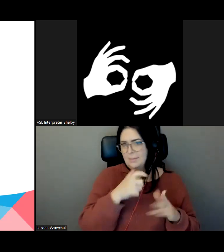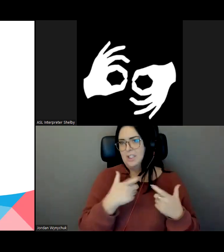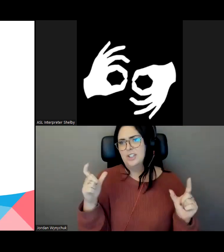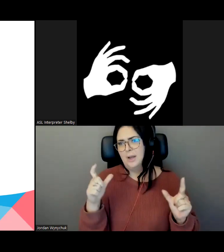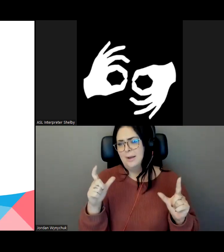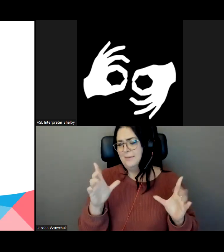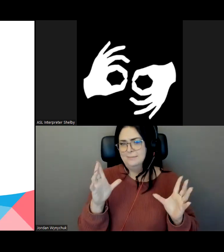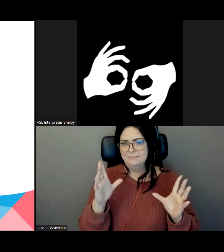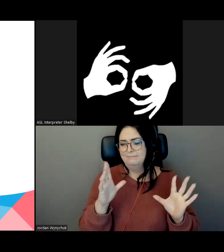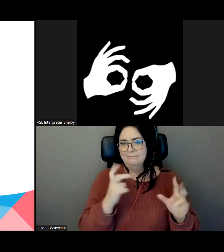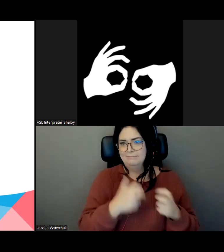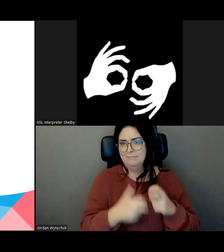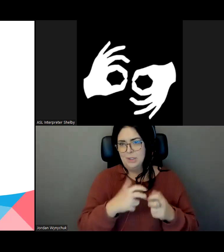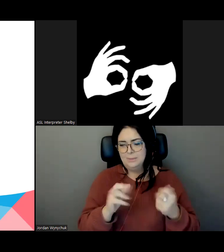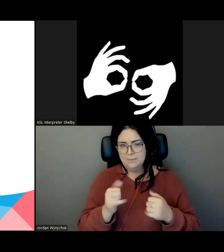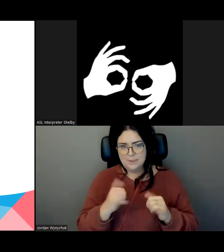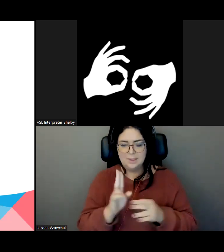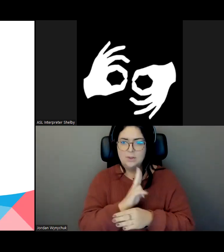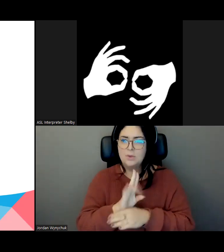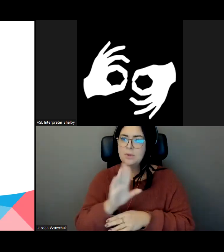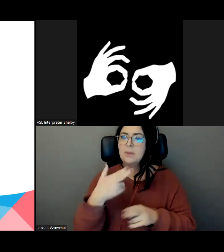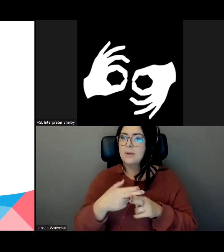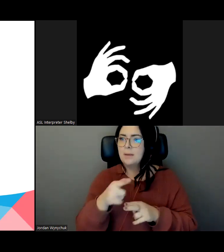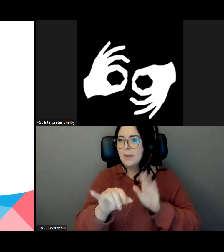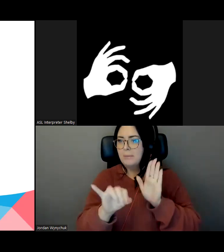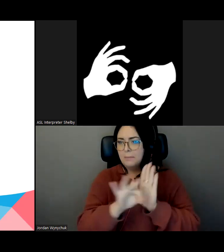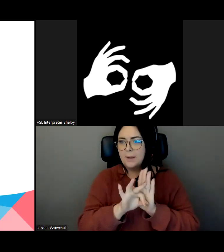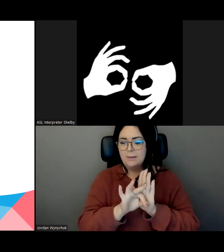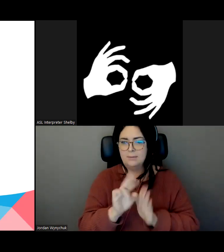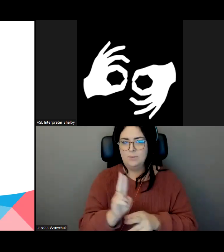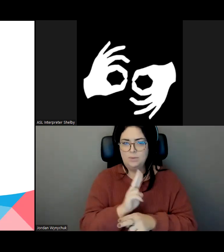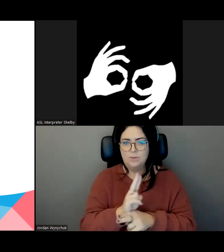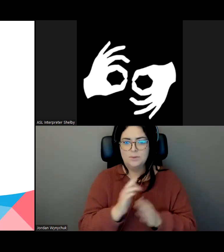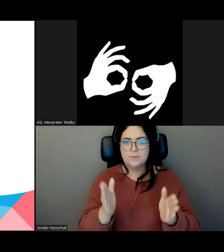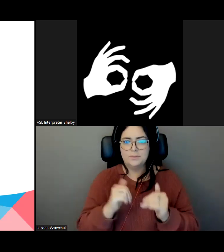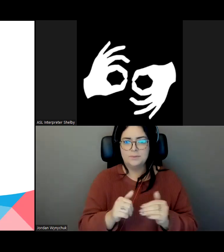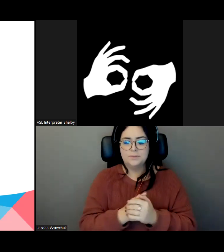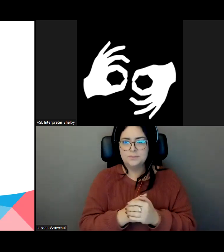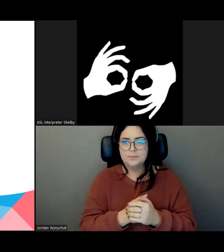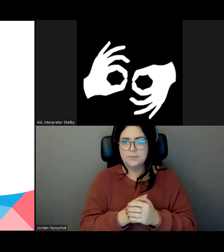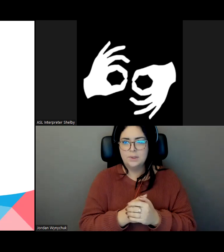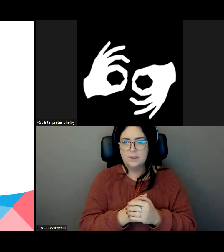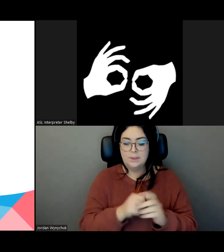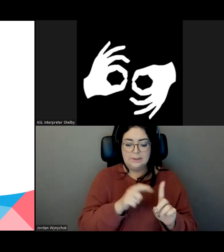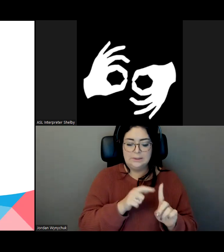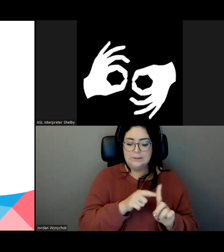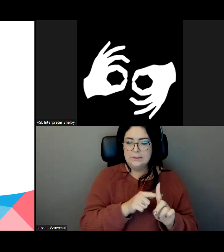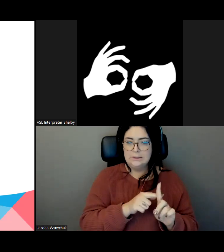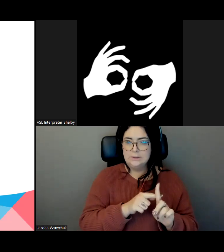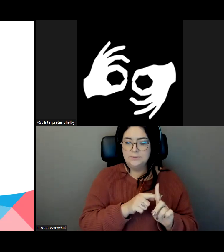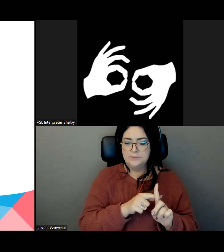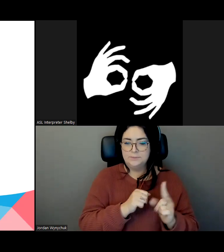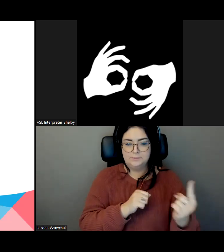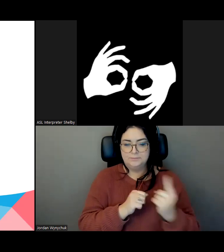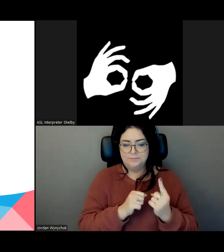still use the name that they give you and be respectful. Don't out someone. So if someone comes to you in